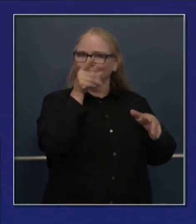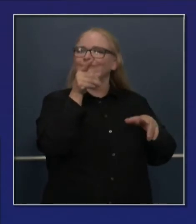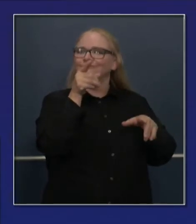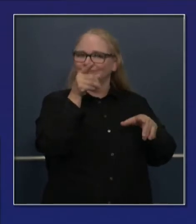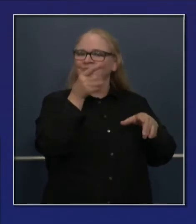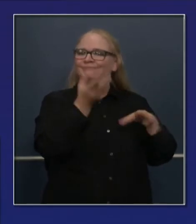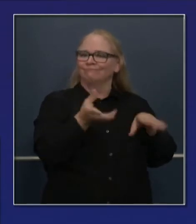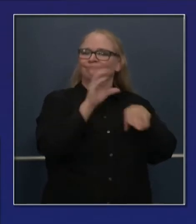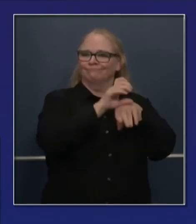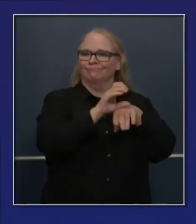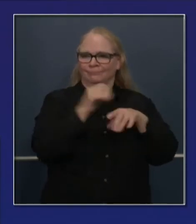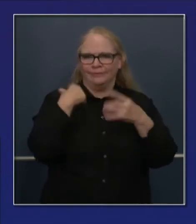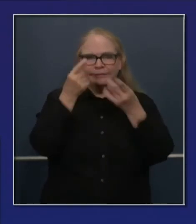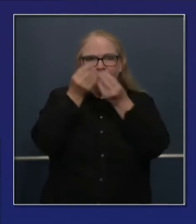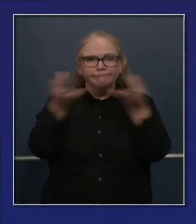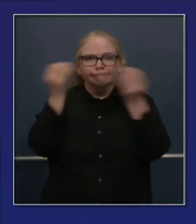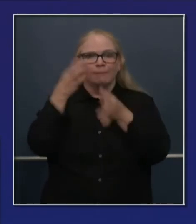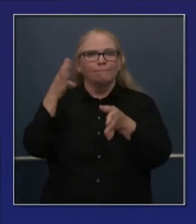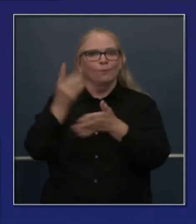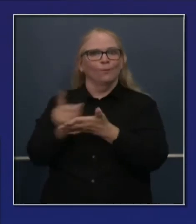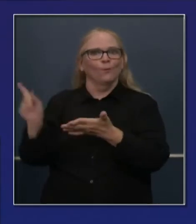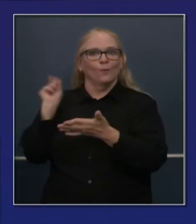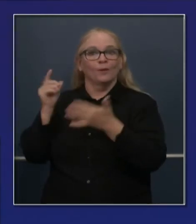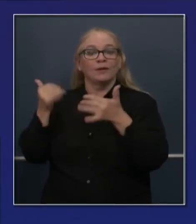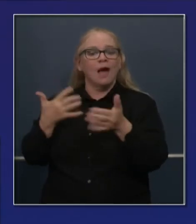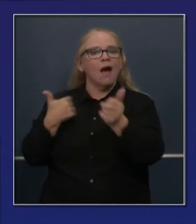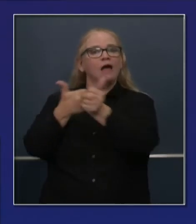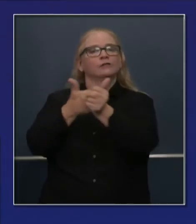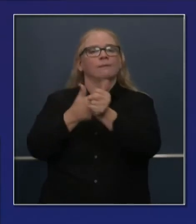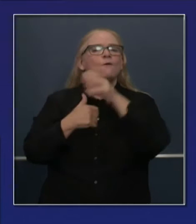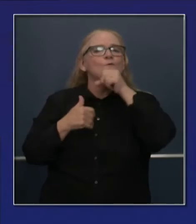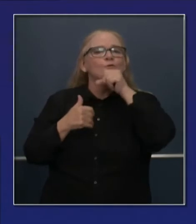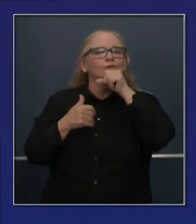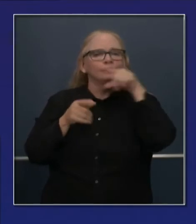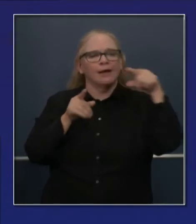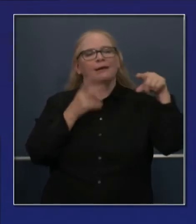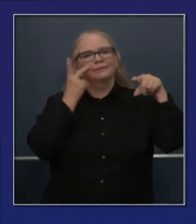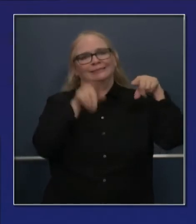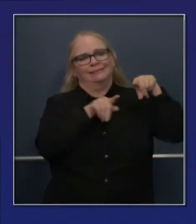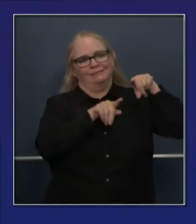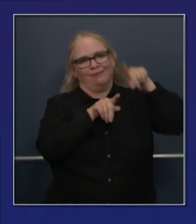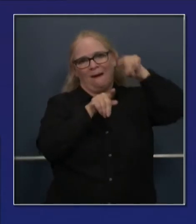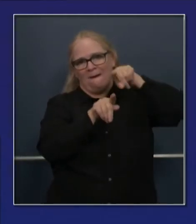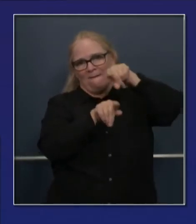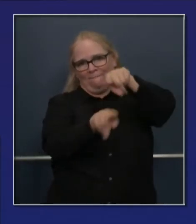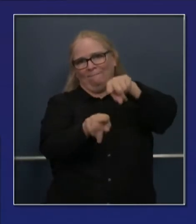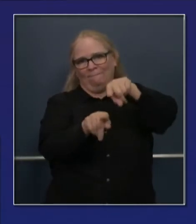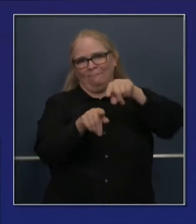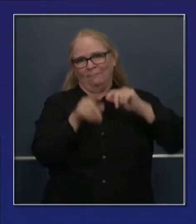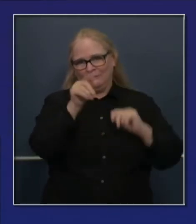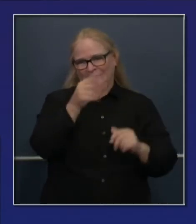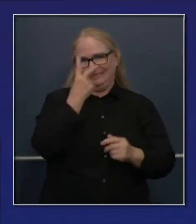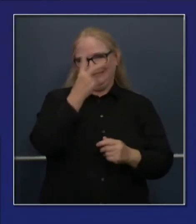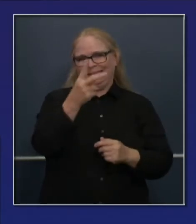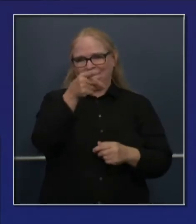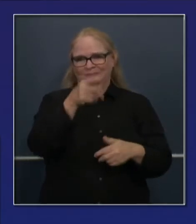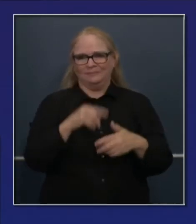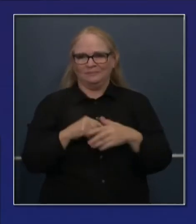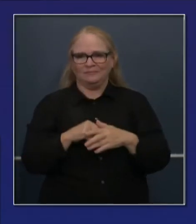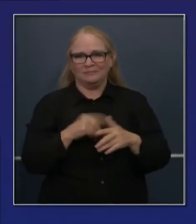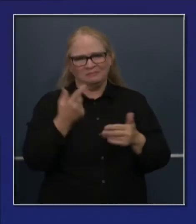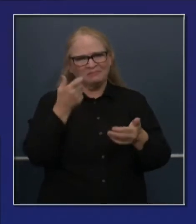similar trend. The numbers aren't precise, but they're not substantially off, 7.6 to 7.5 when you look back on